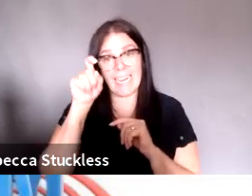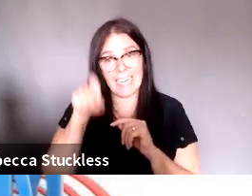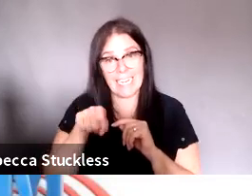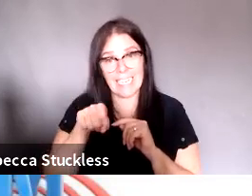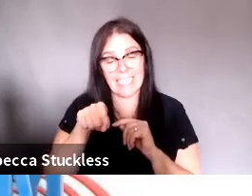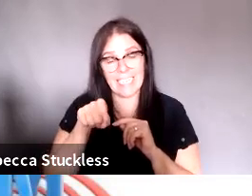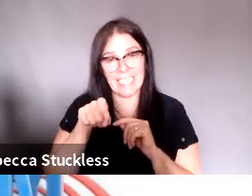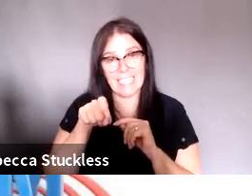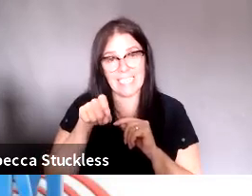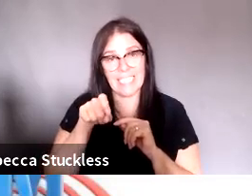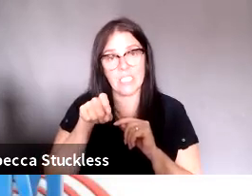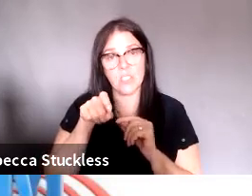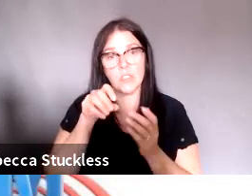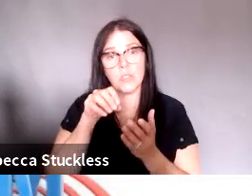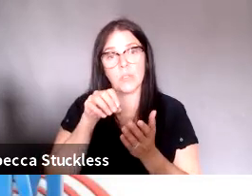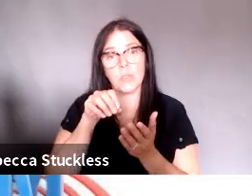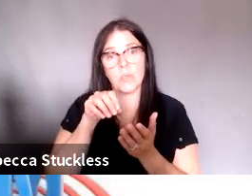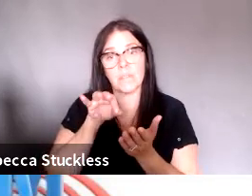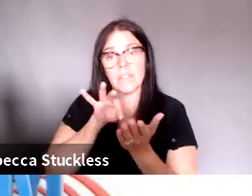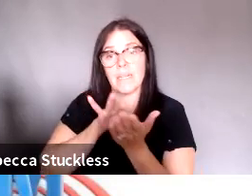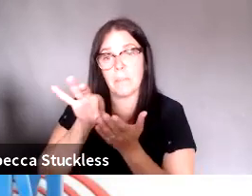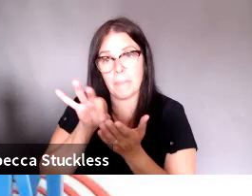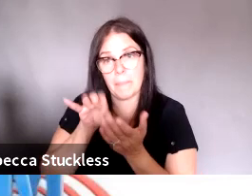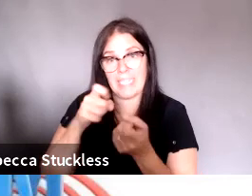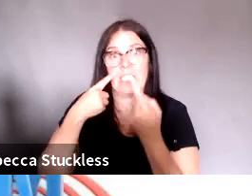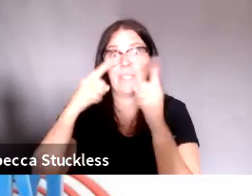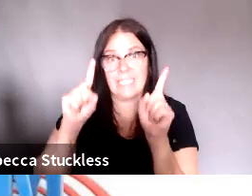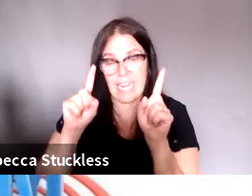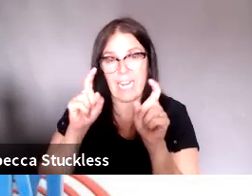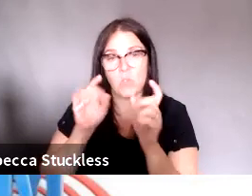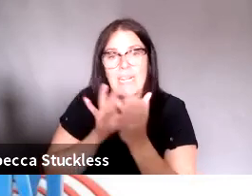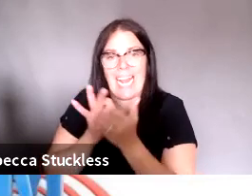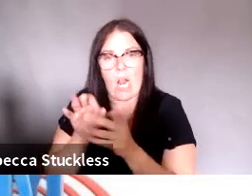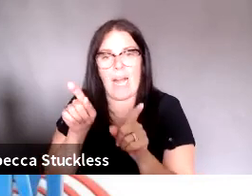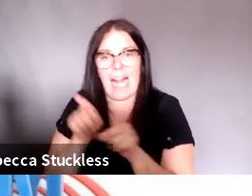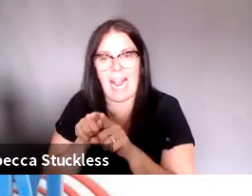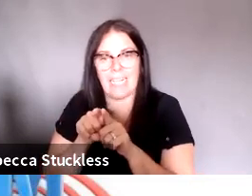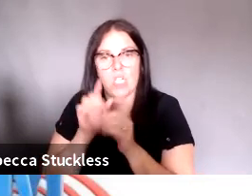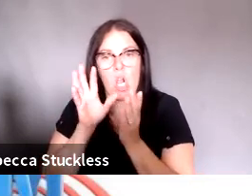performance measure of learner progress.